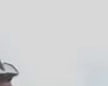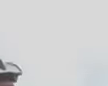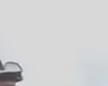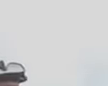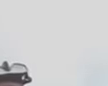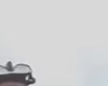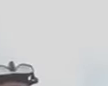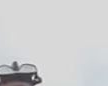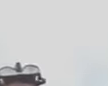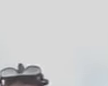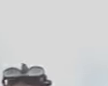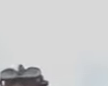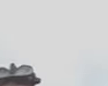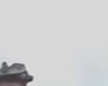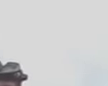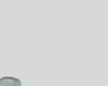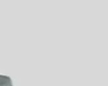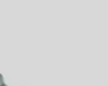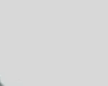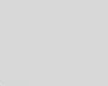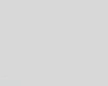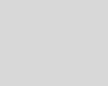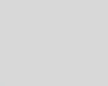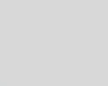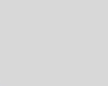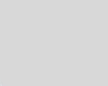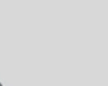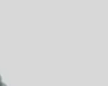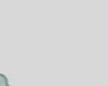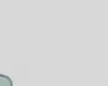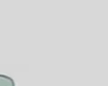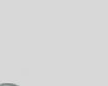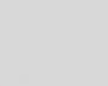Yeah. Hey, you wash your hands?